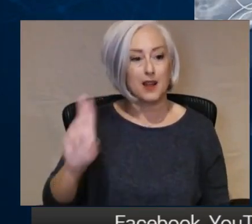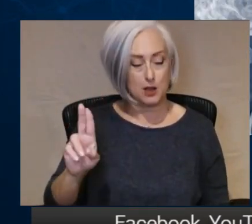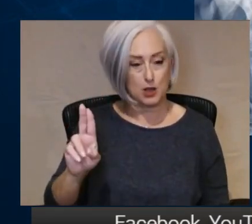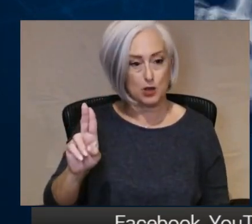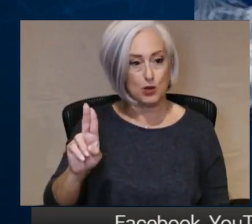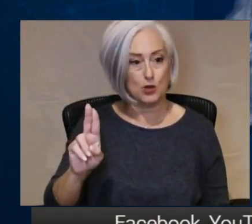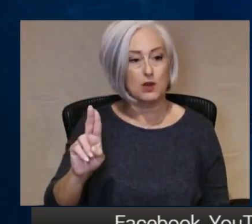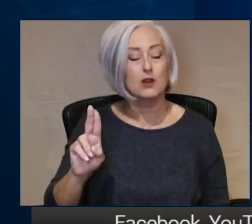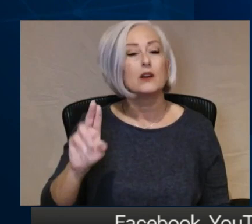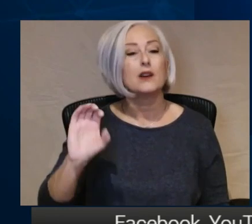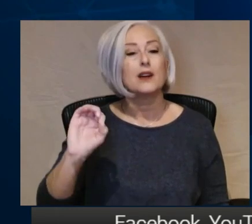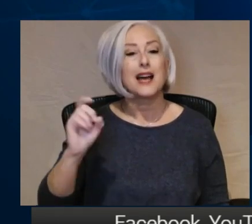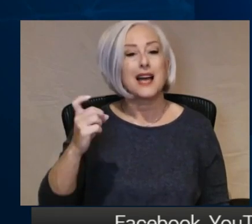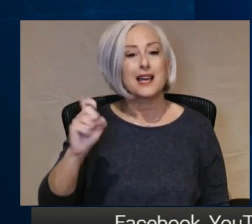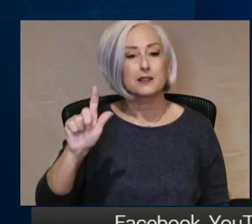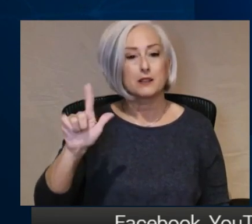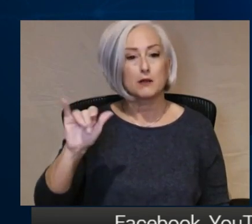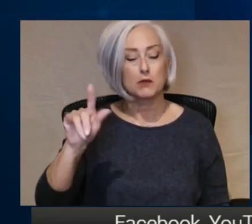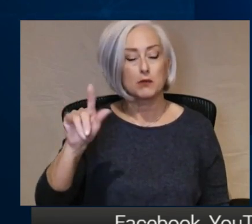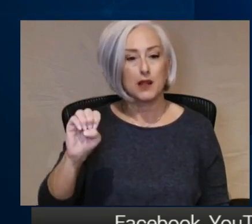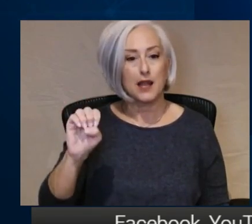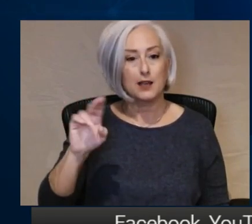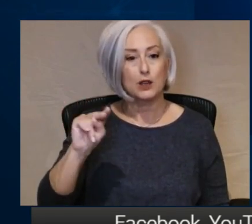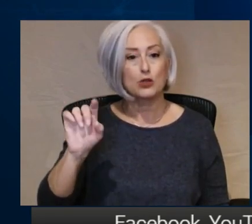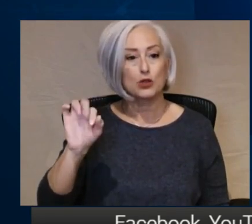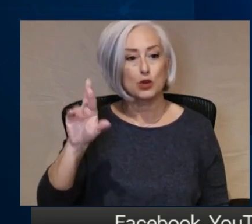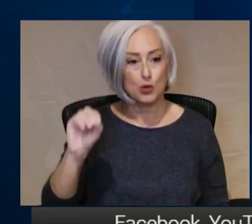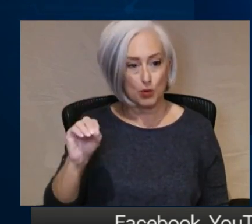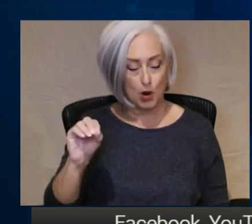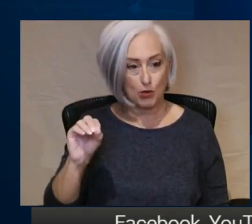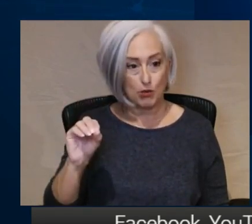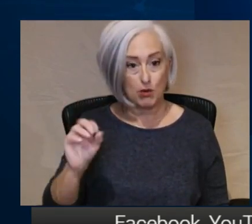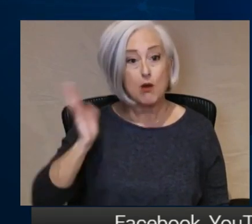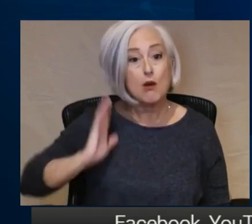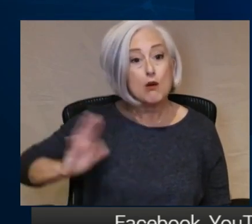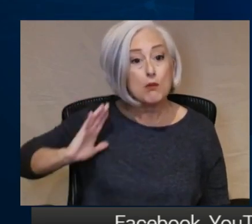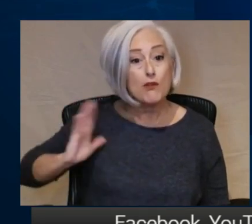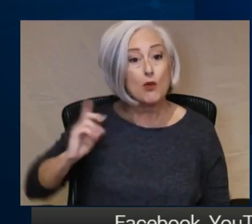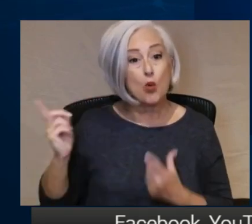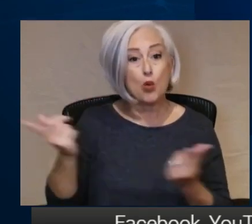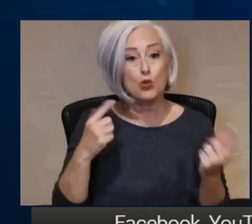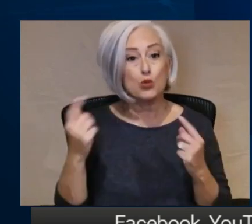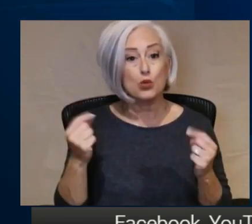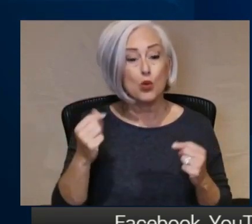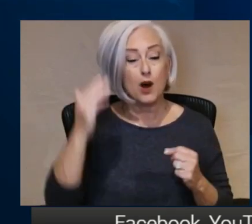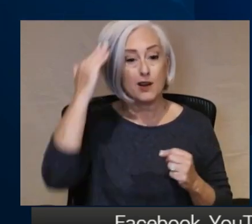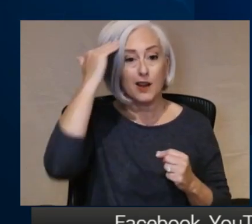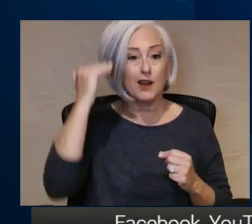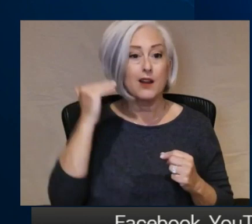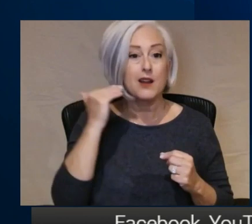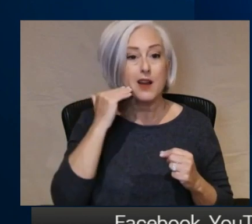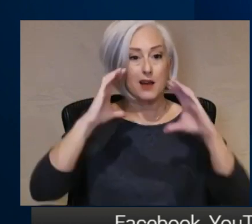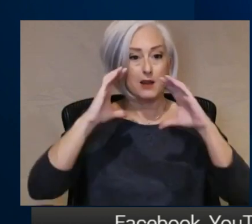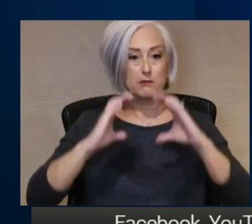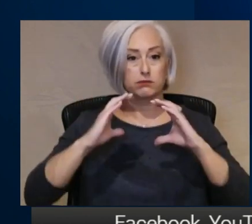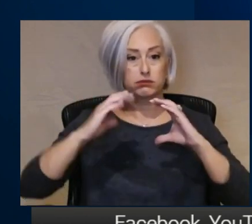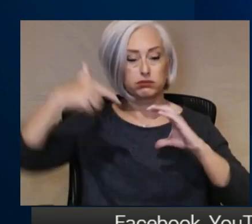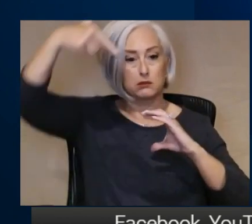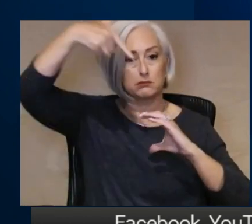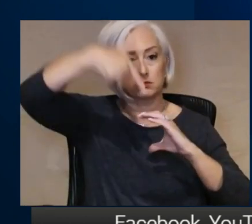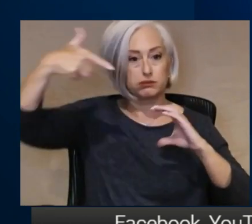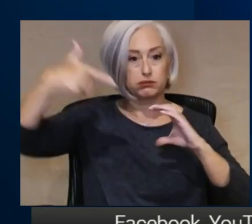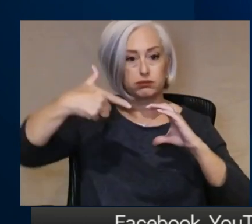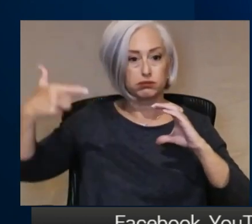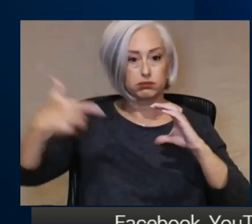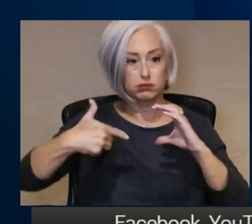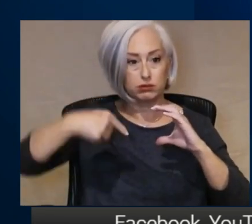The traditional treatment for essential tremor was deep brain stimulation, which involved drilling a couple of holes into a patient's head